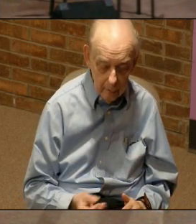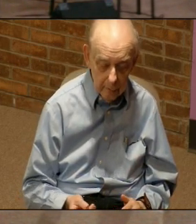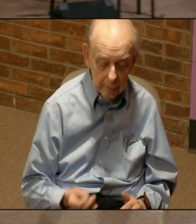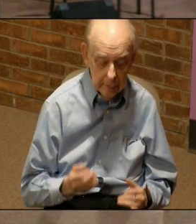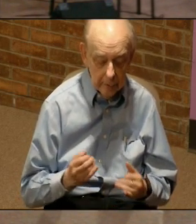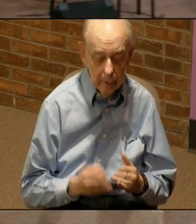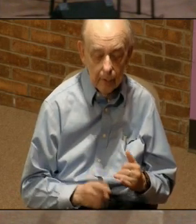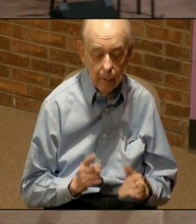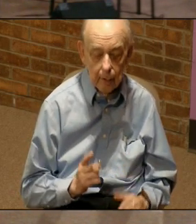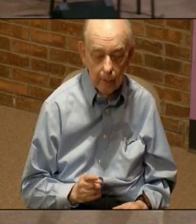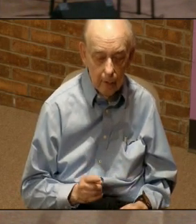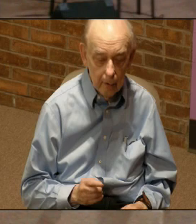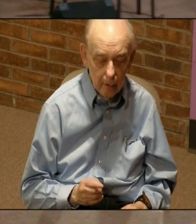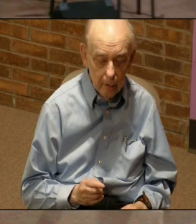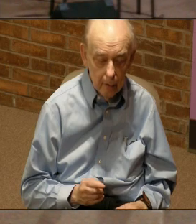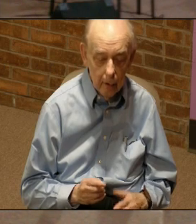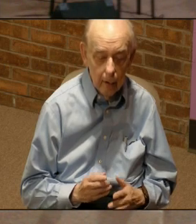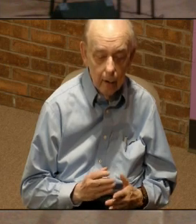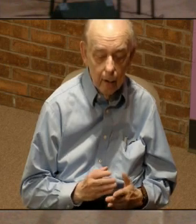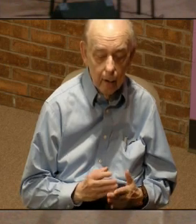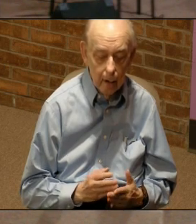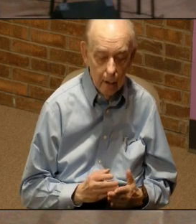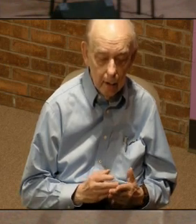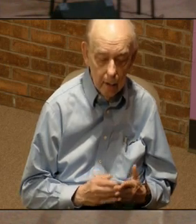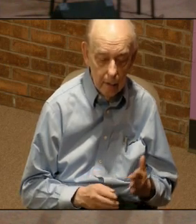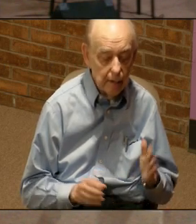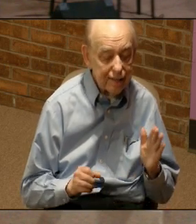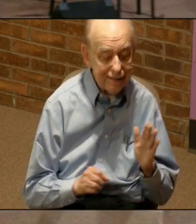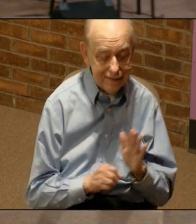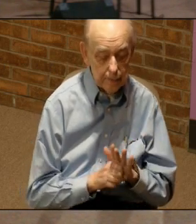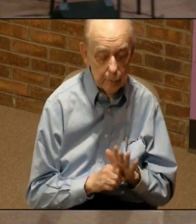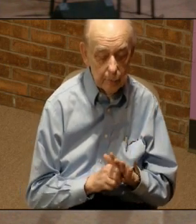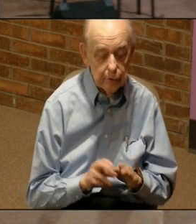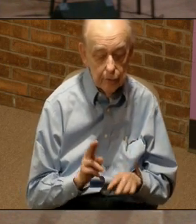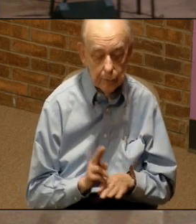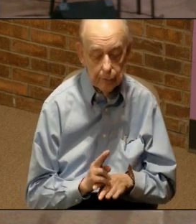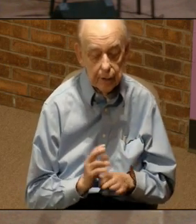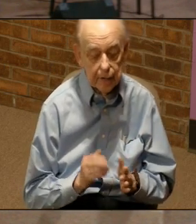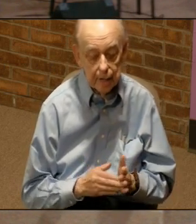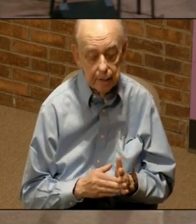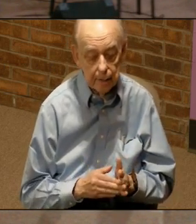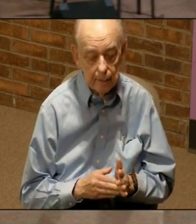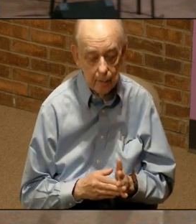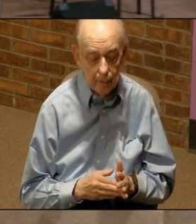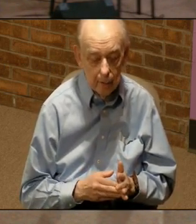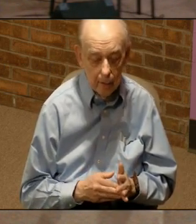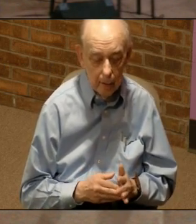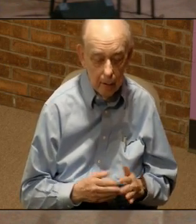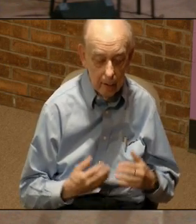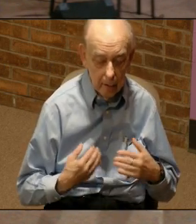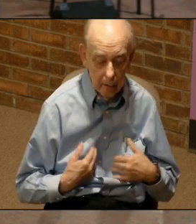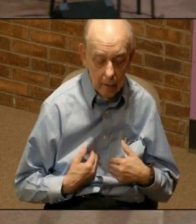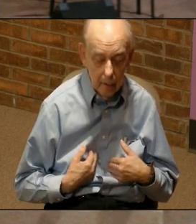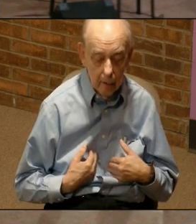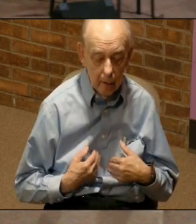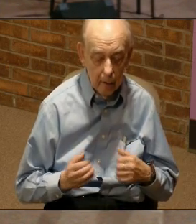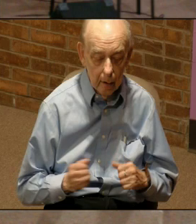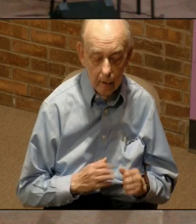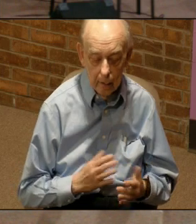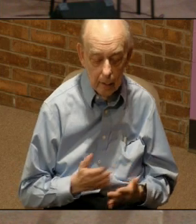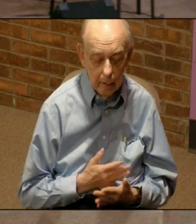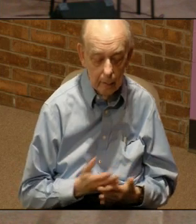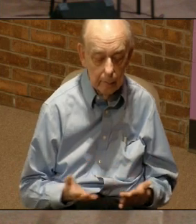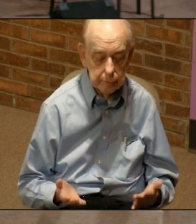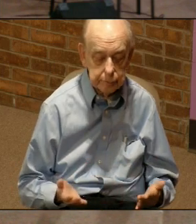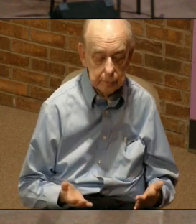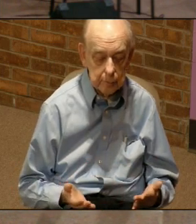the last one is some of the symbolisms that he uses. Again, the beast, the battles, and the other